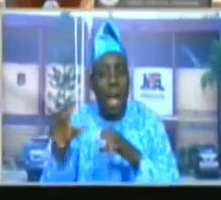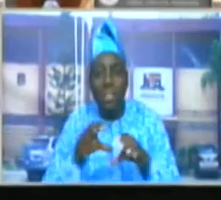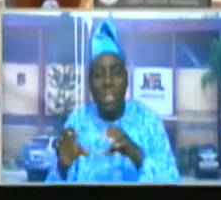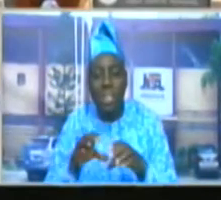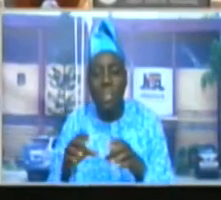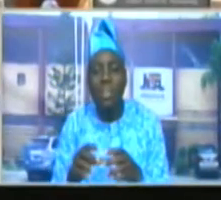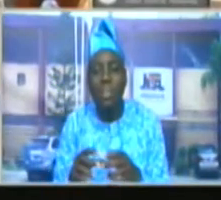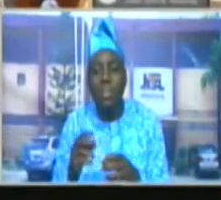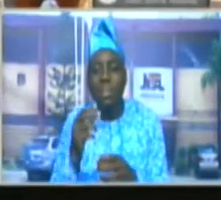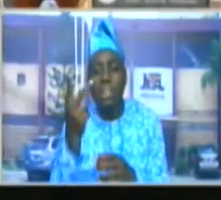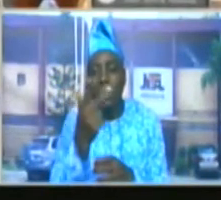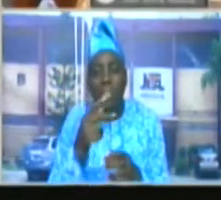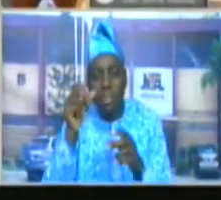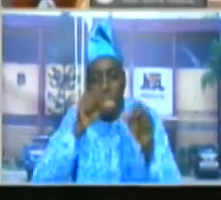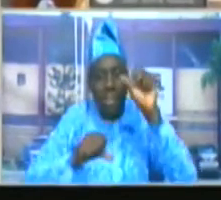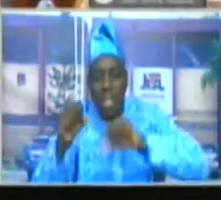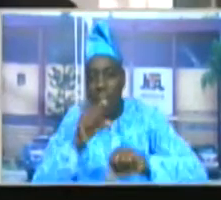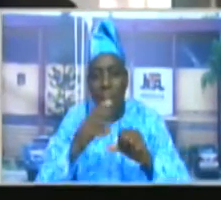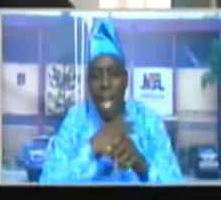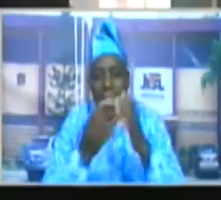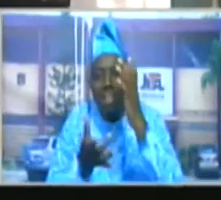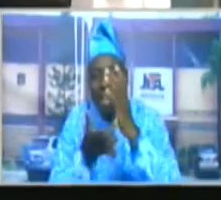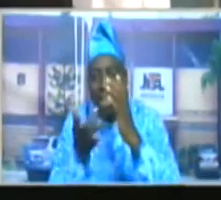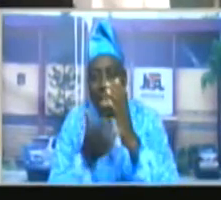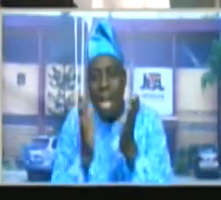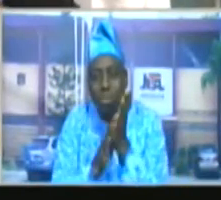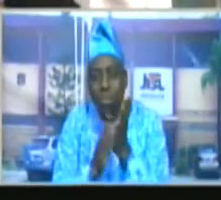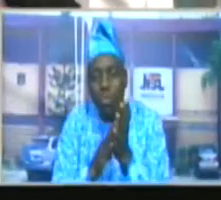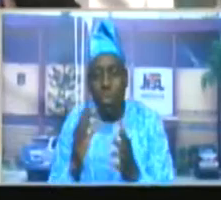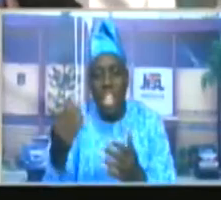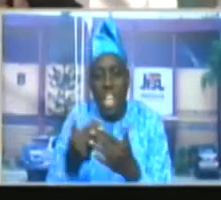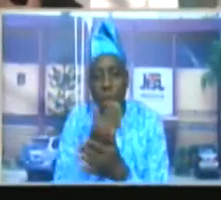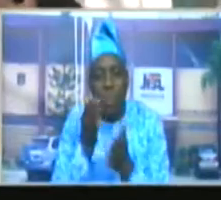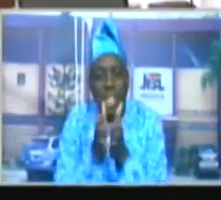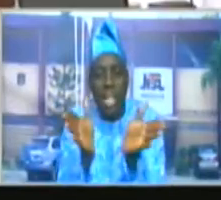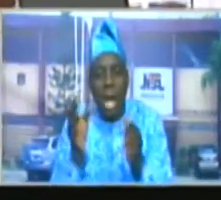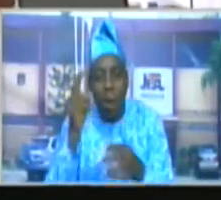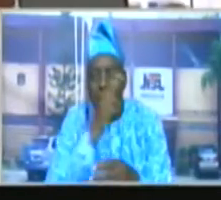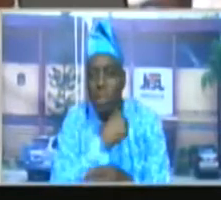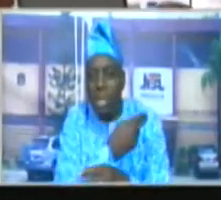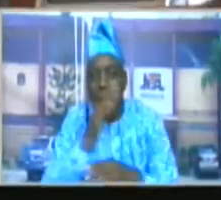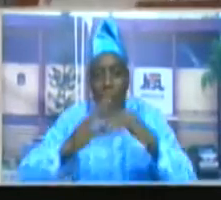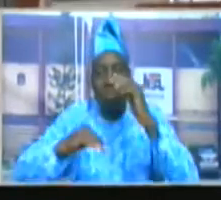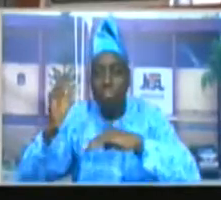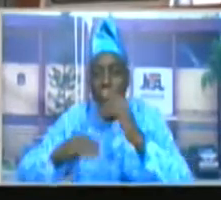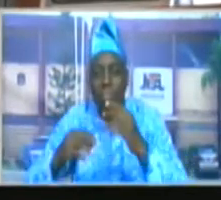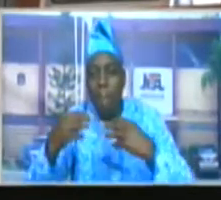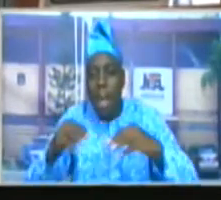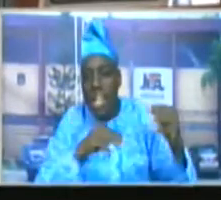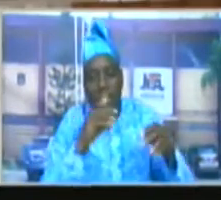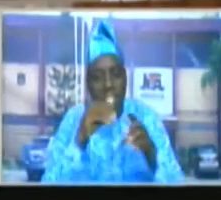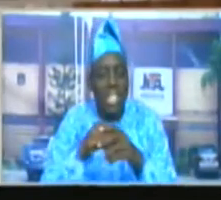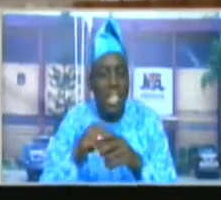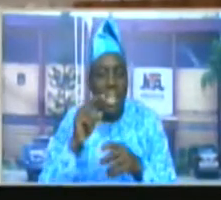equipping three science and technical schools, two new general hospitals, as well as the construction of modern markets in